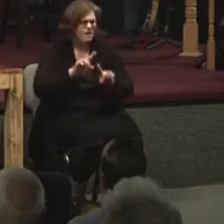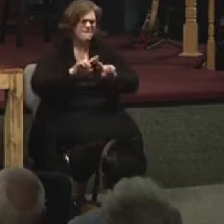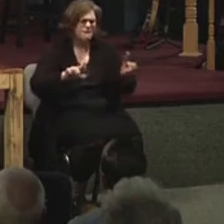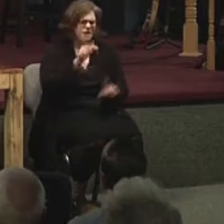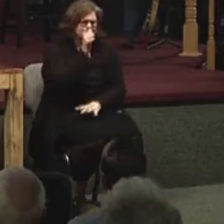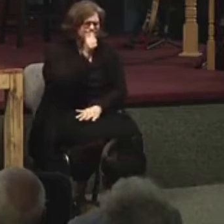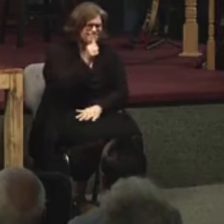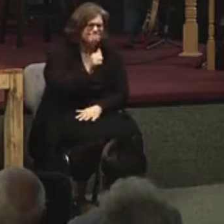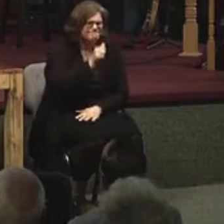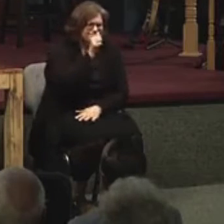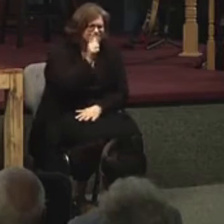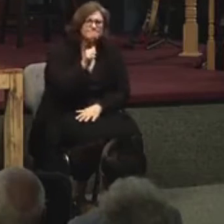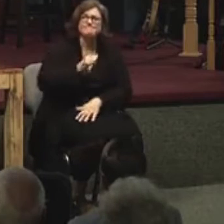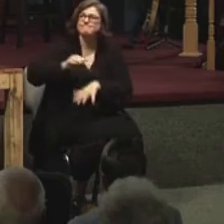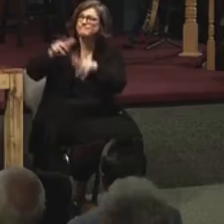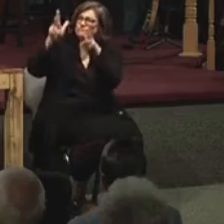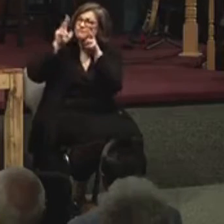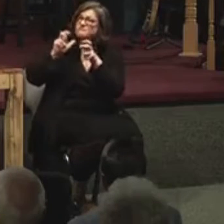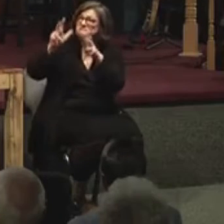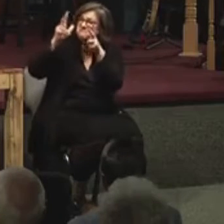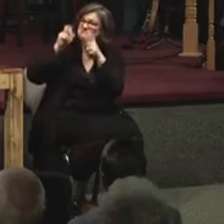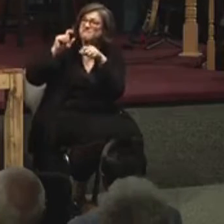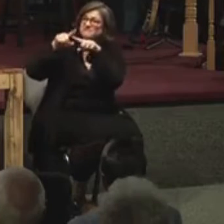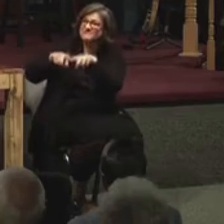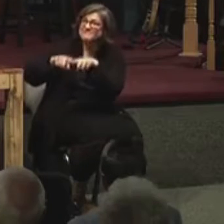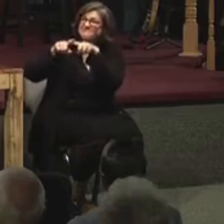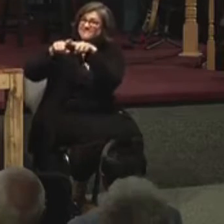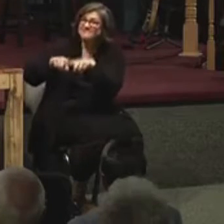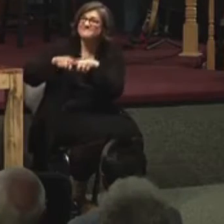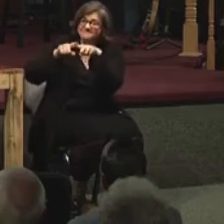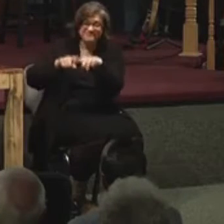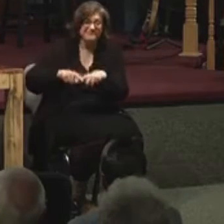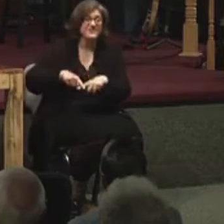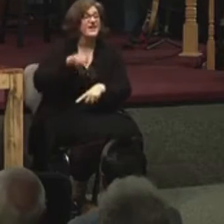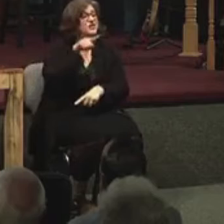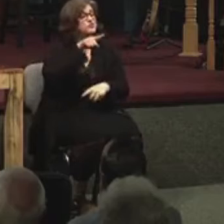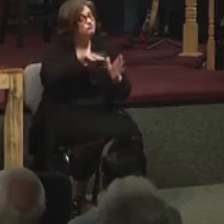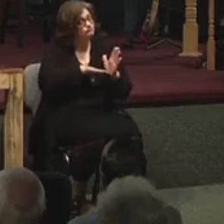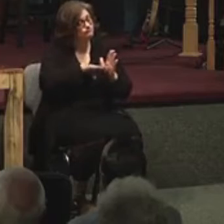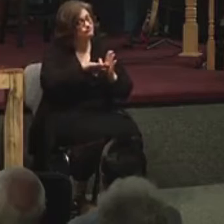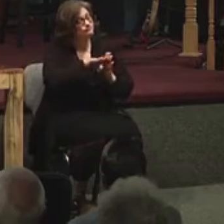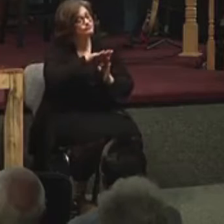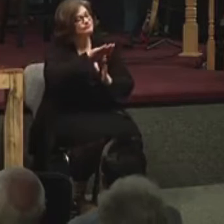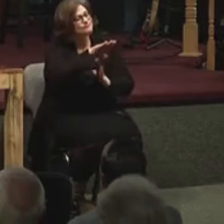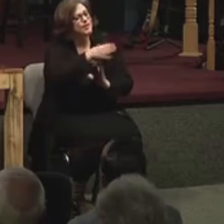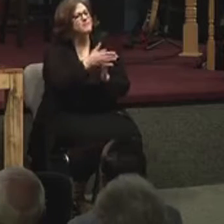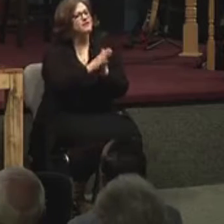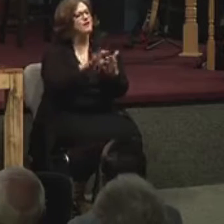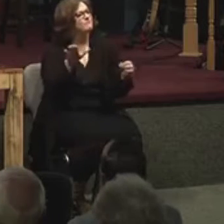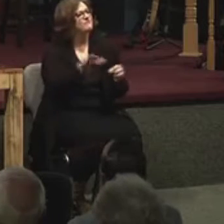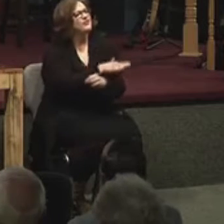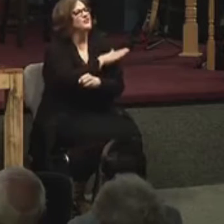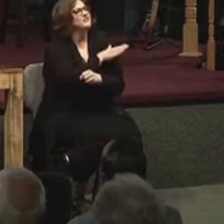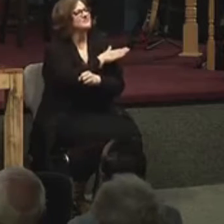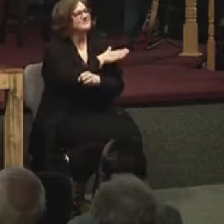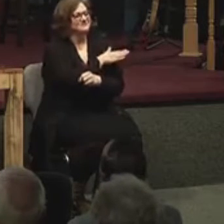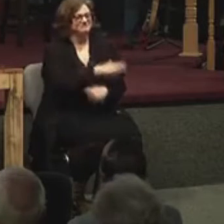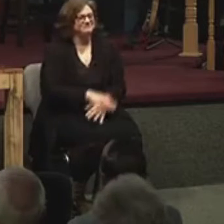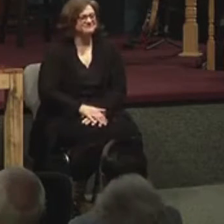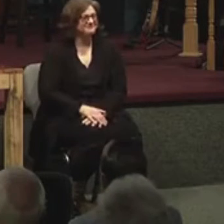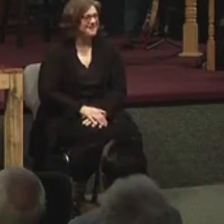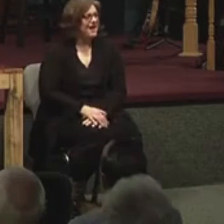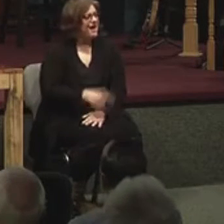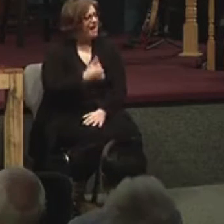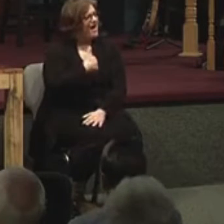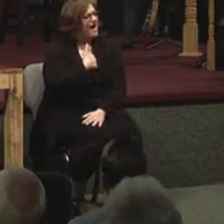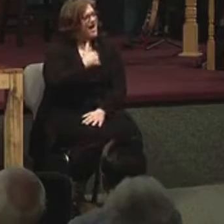so that you may be mature and complete, not lacking anything. See, I look at my life and I look